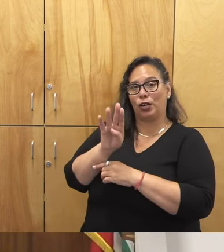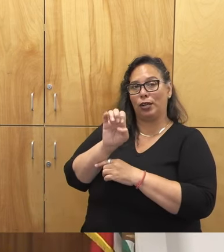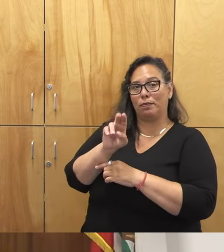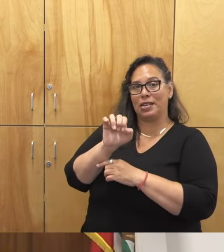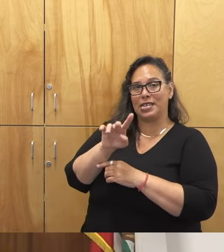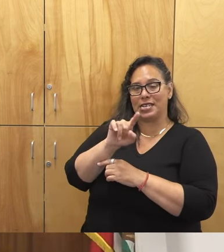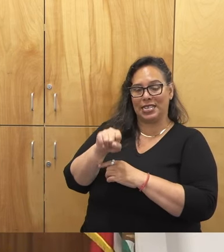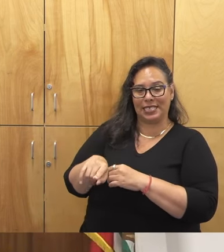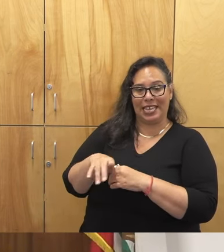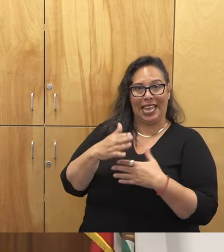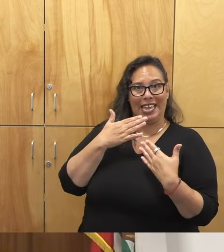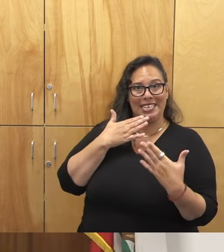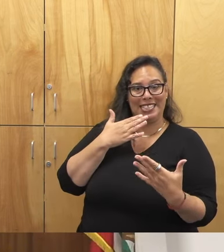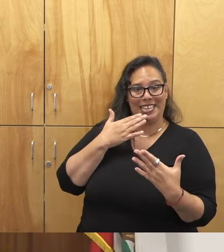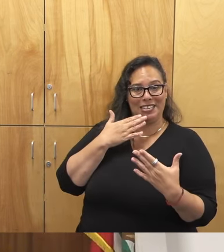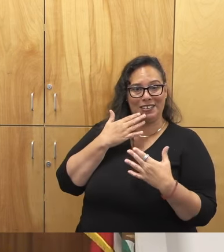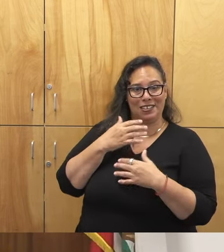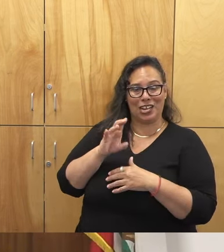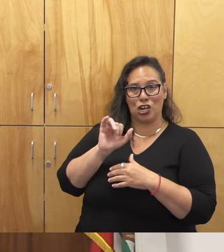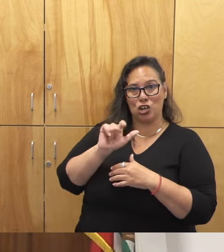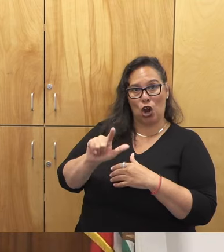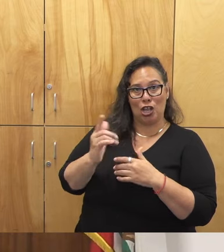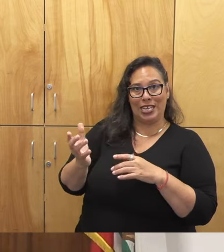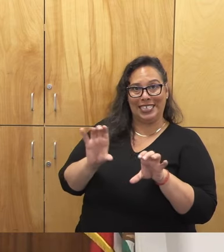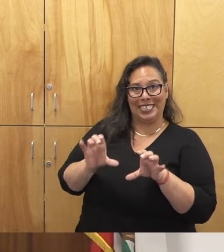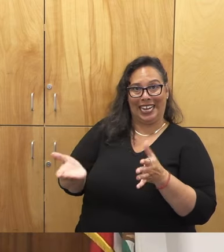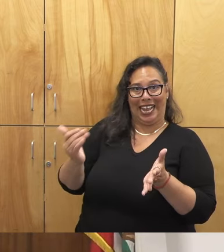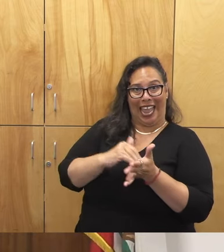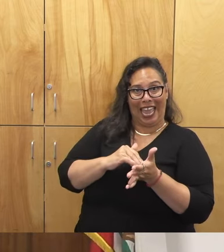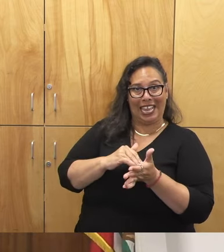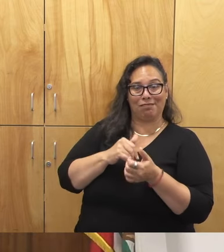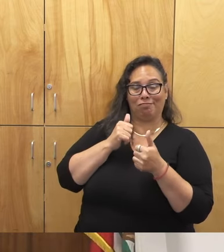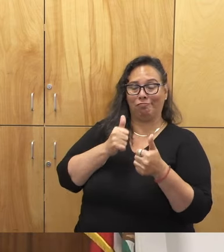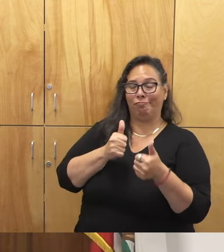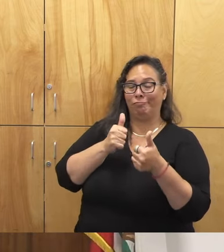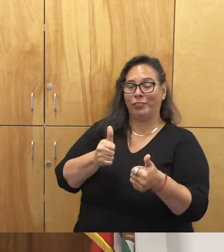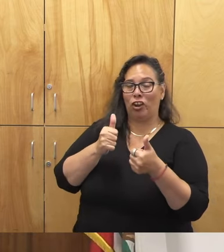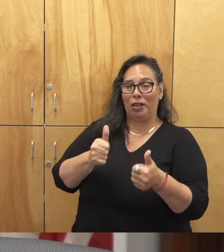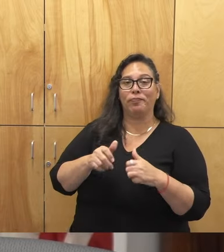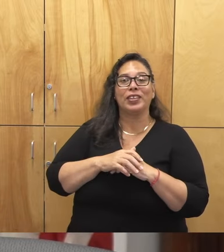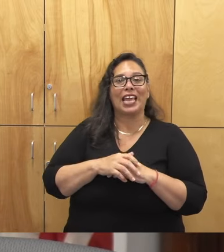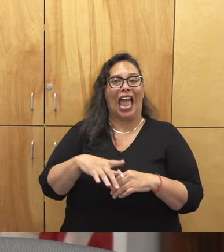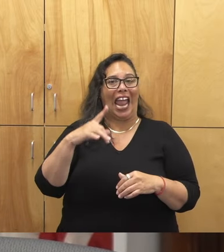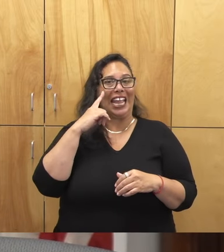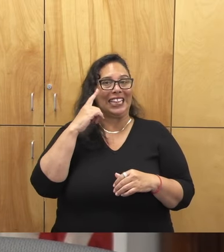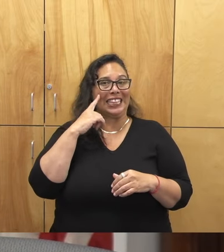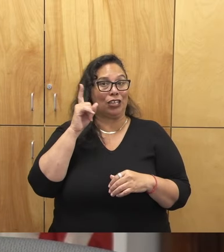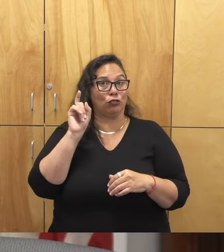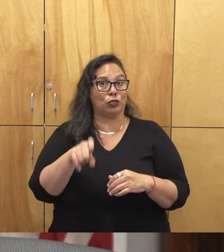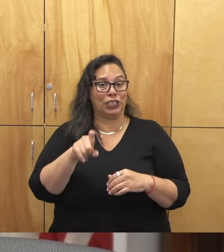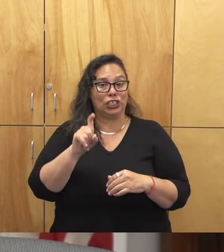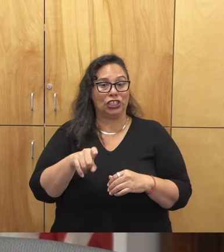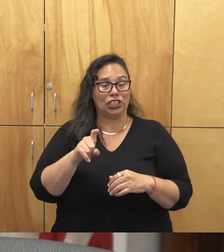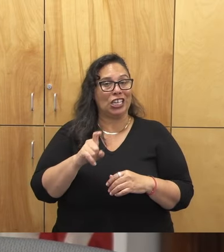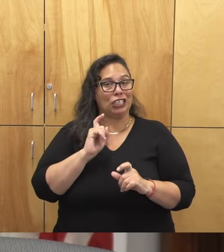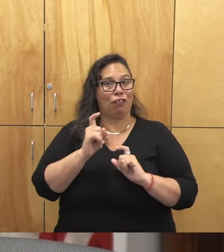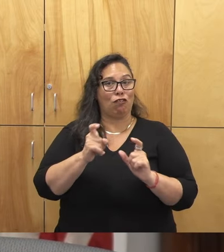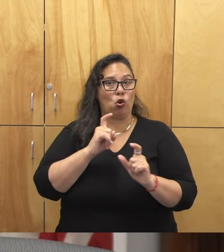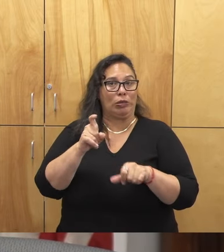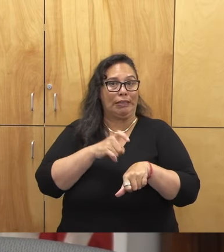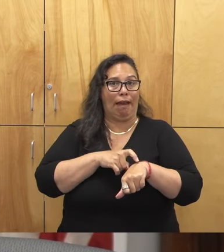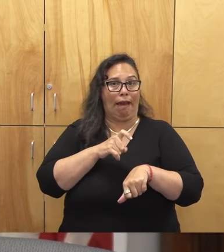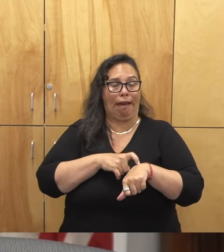Miller. So Carl Kemp did it again. That's great. That's great. And I think we should devote some time to